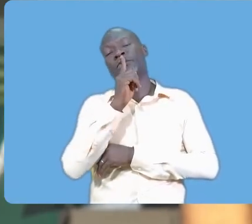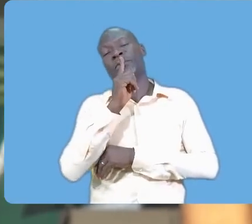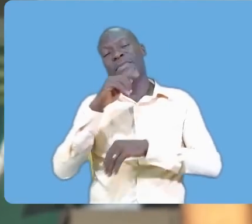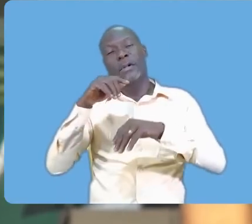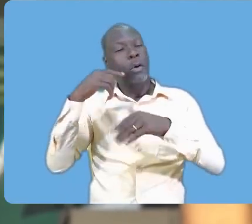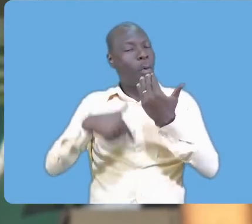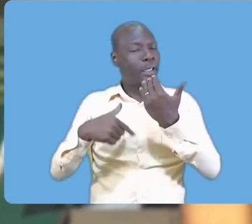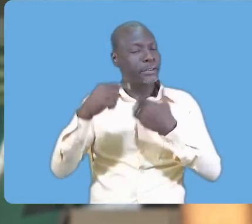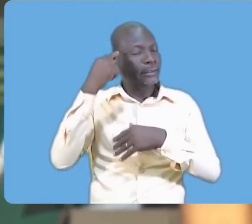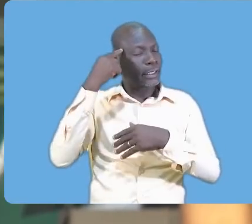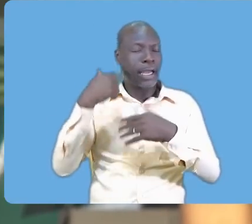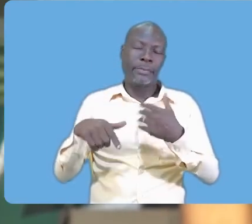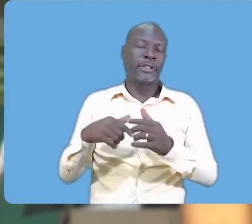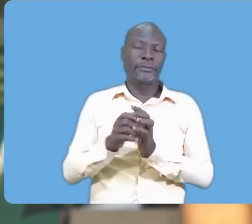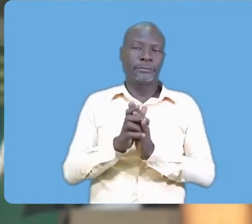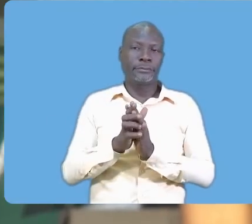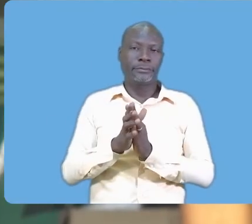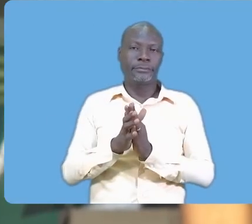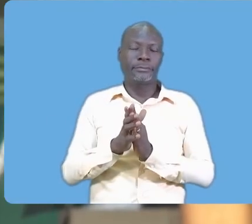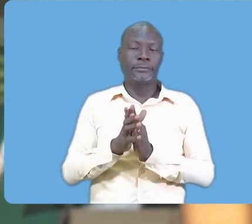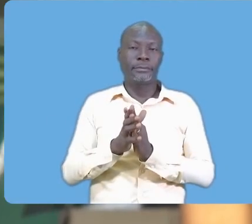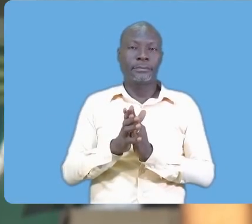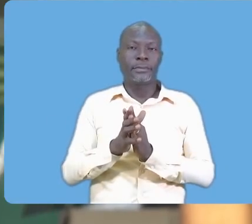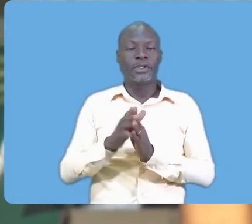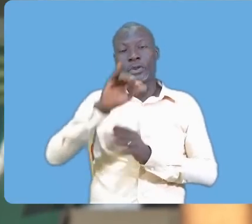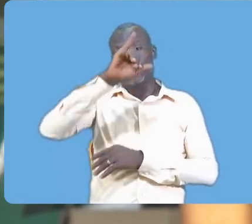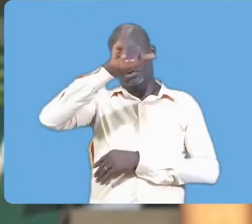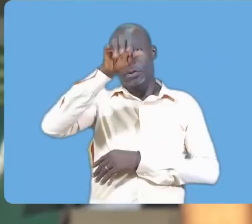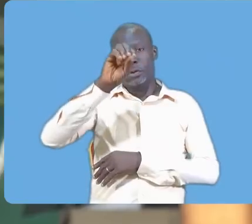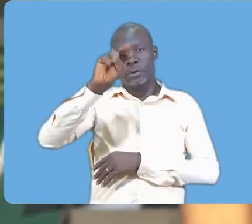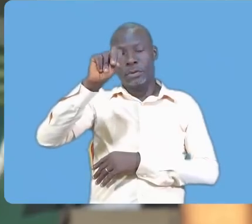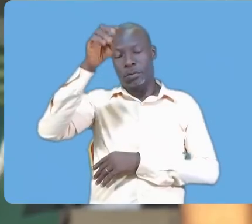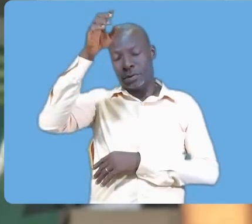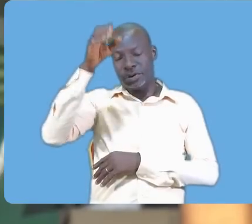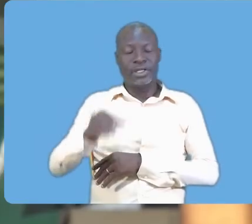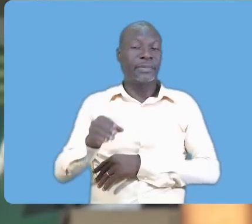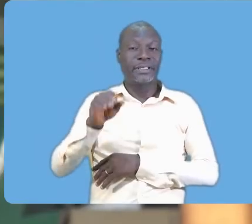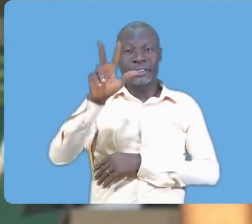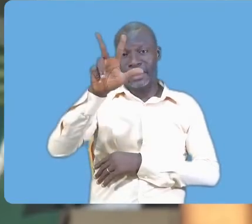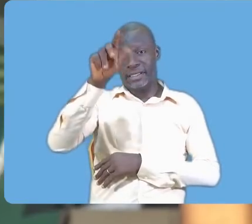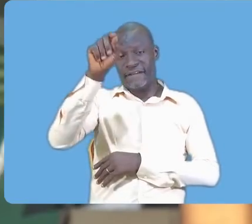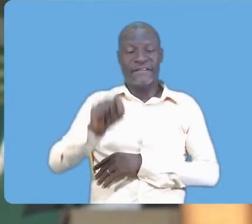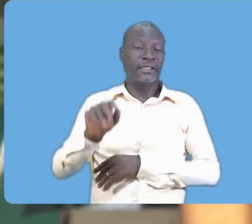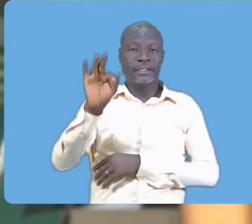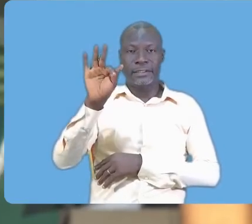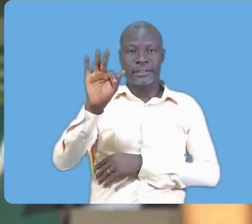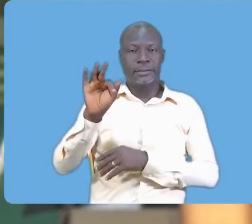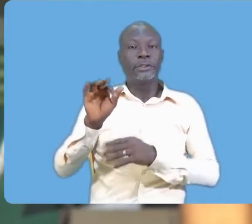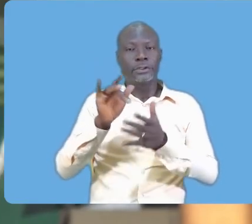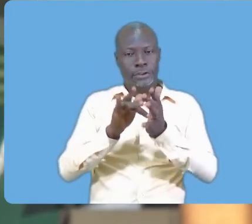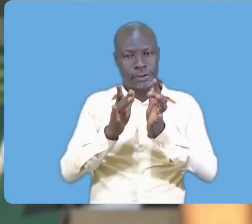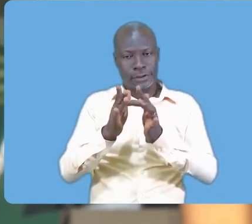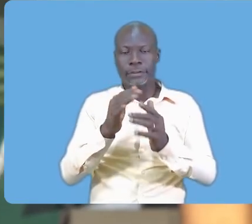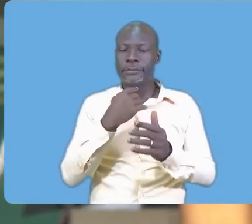same way, obey, we are saying, what ten are saying? John chapter 3, verse 19. Yerra Yesu,